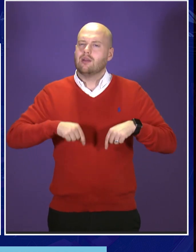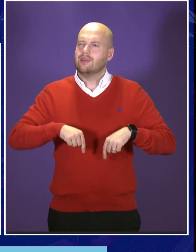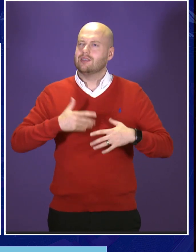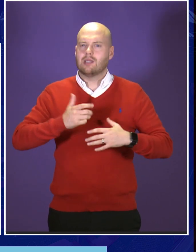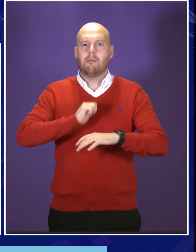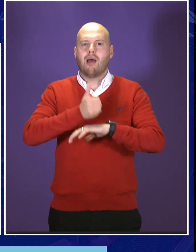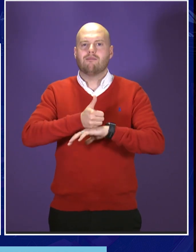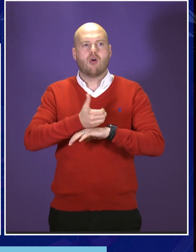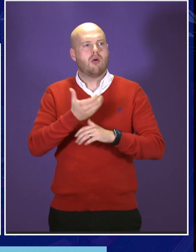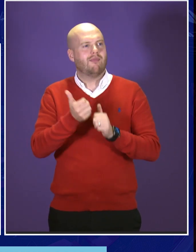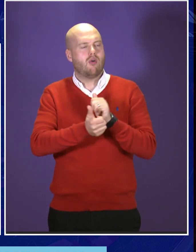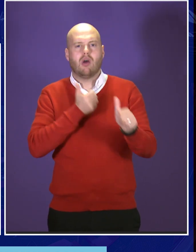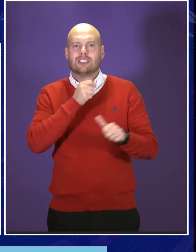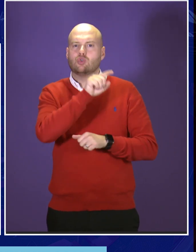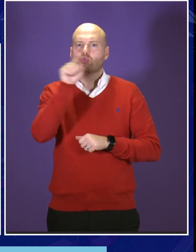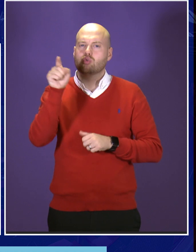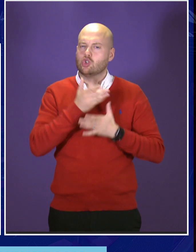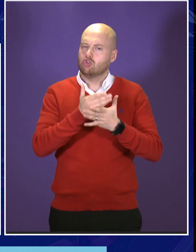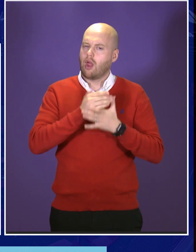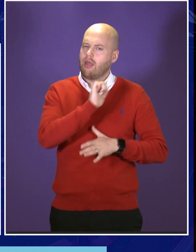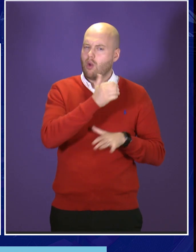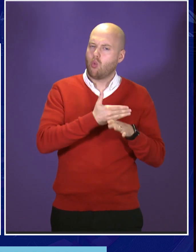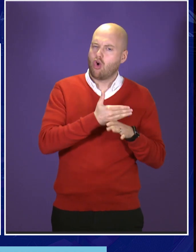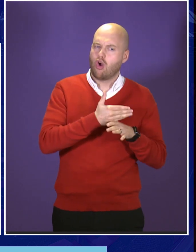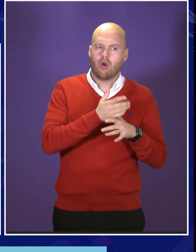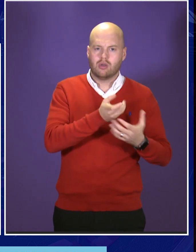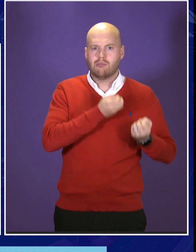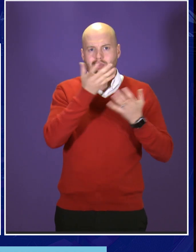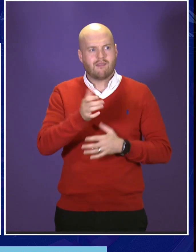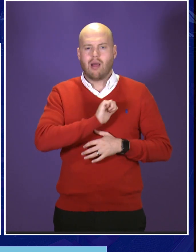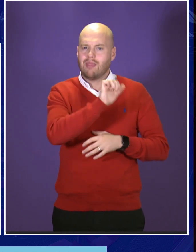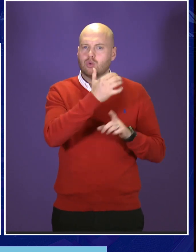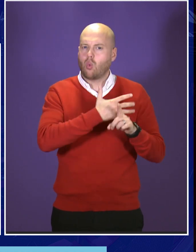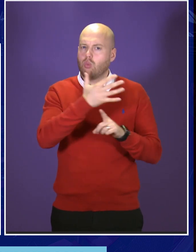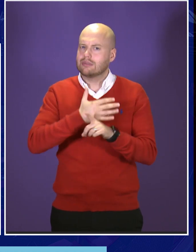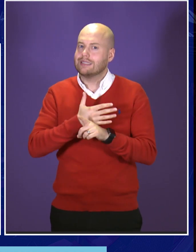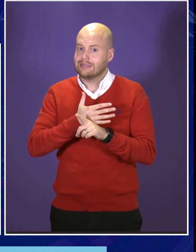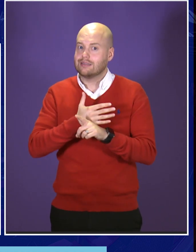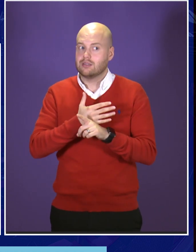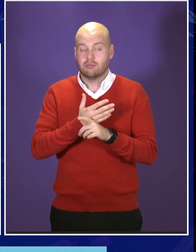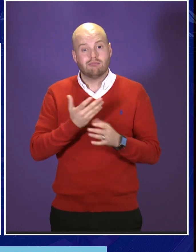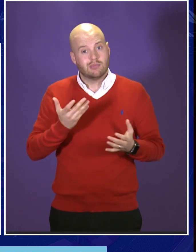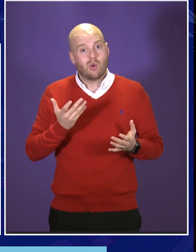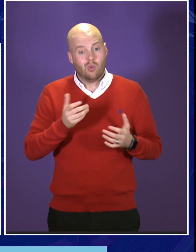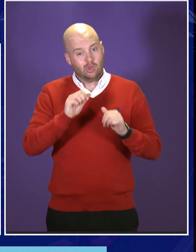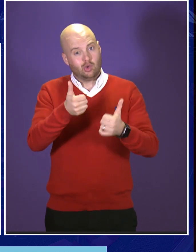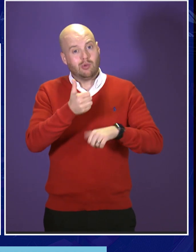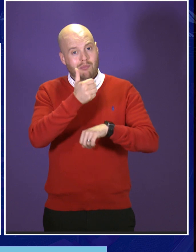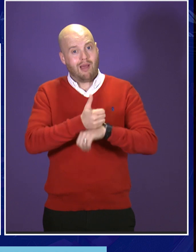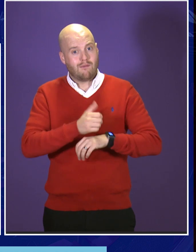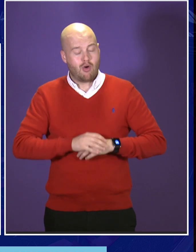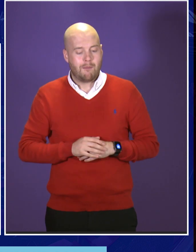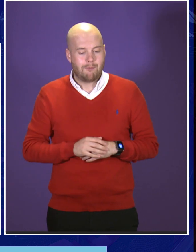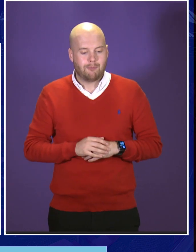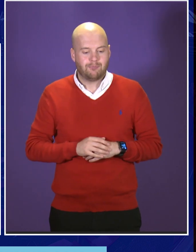share their work. Again, they own it, and they tell the stories around it, and it is on multiple platforms. This is an example, which I was not going